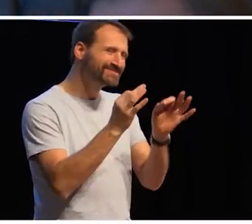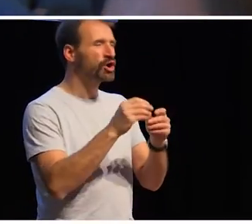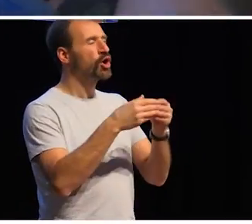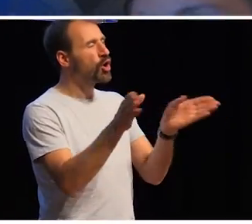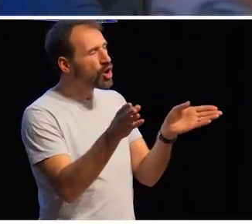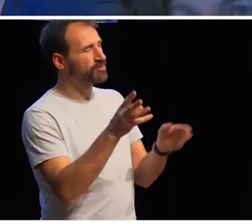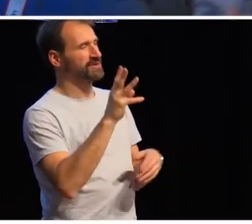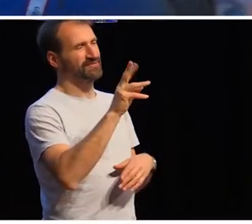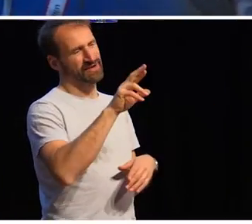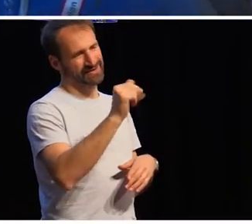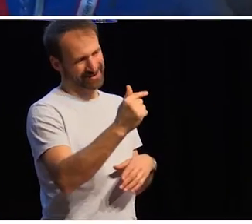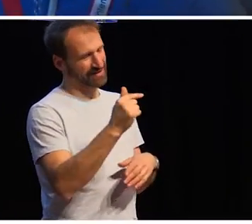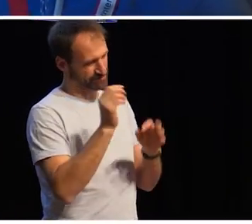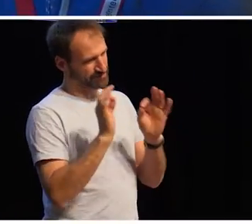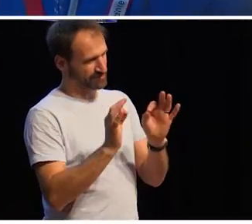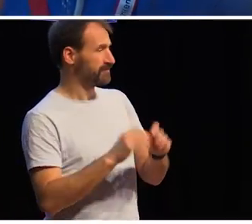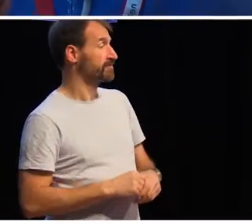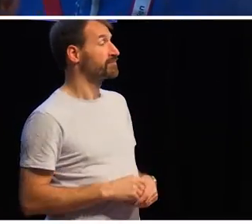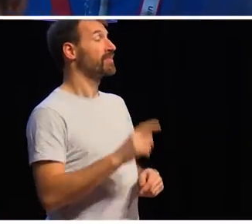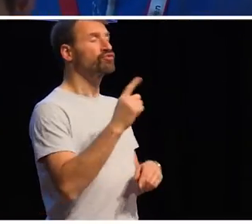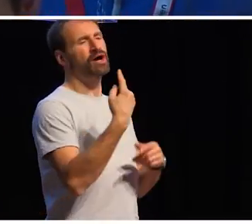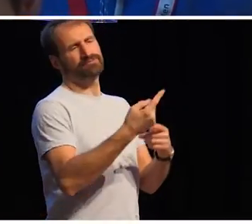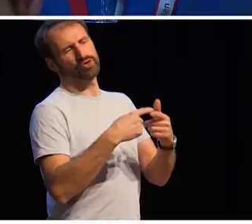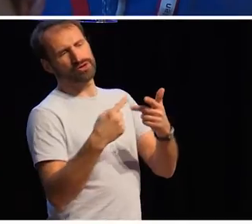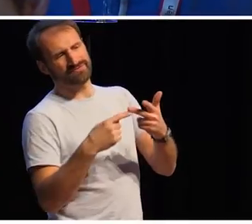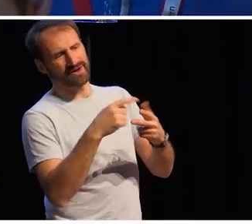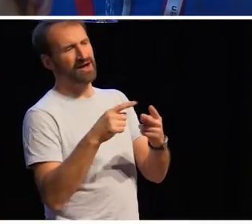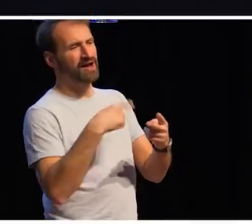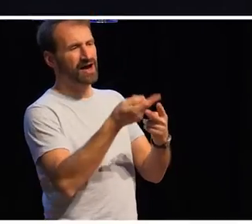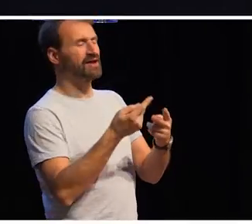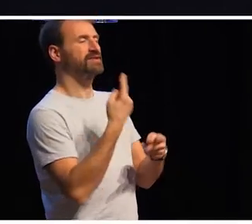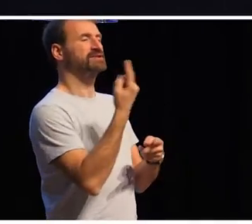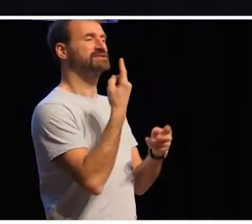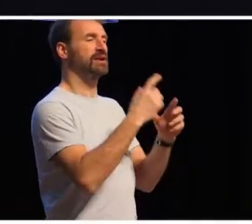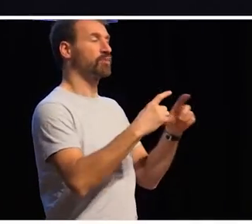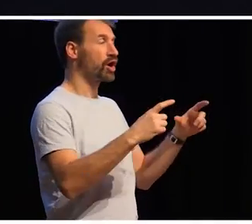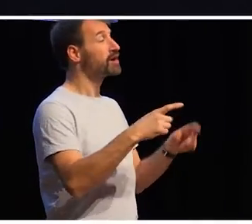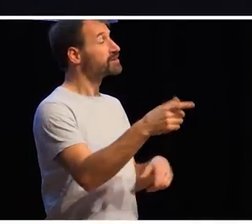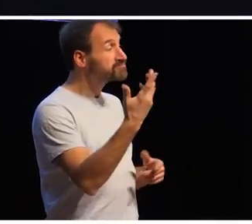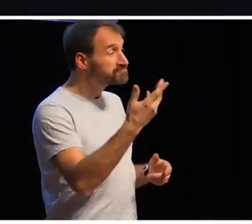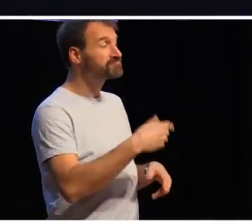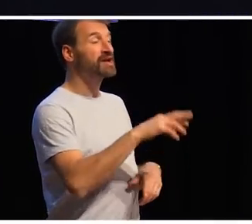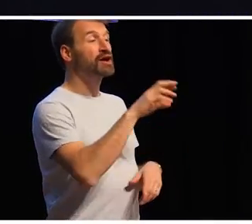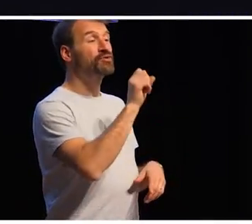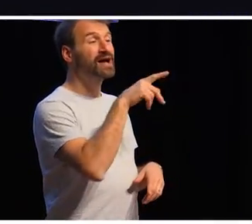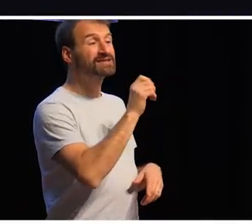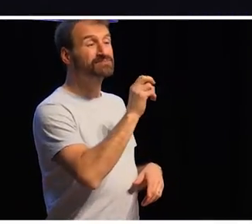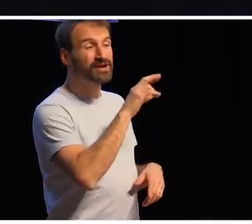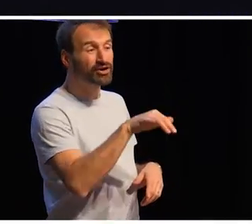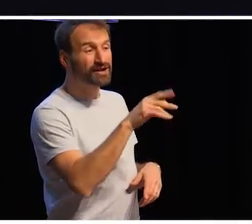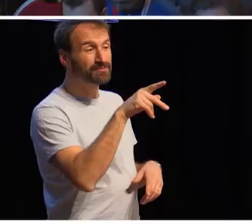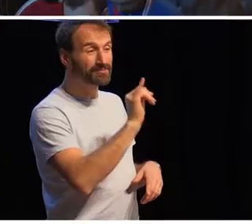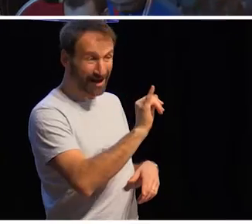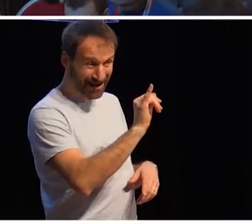want to mention, Raspberry Pi 3 and BeagleBone. How many of you have played with it? I'm sure there's some of you in the audience. There you go.